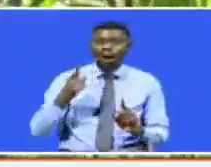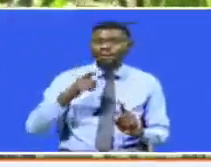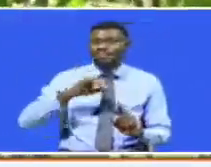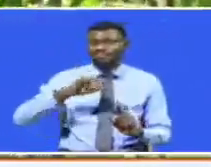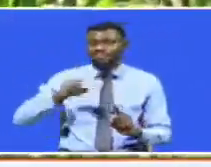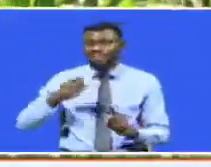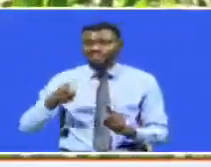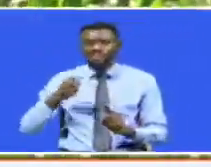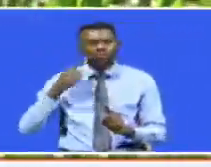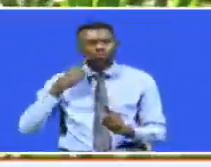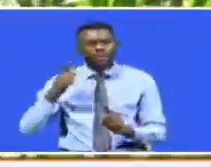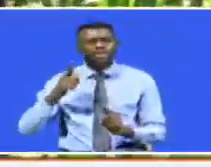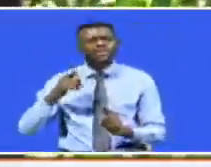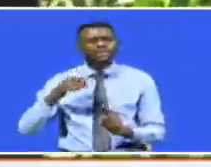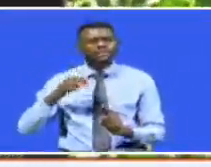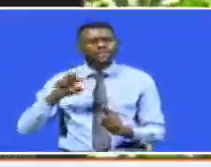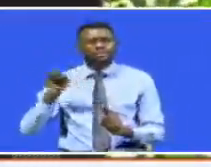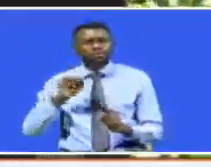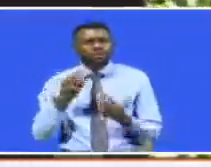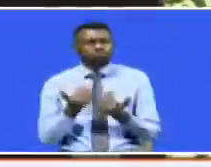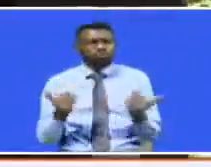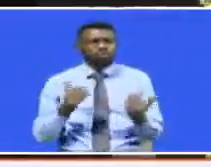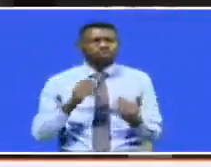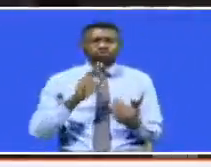children, by